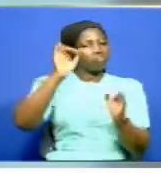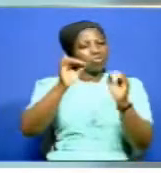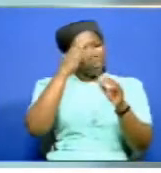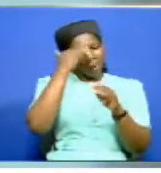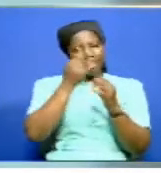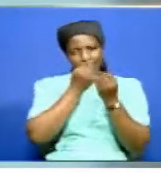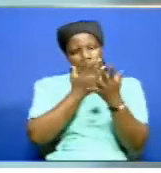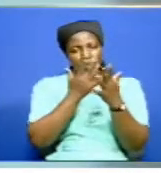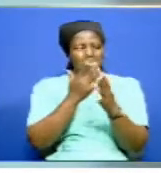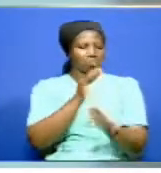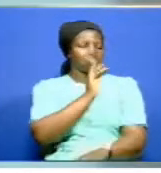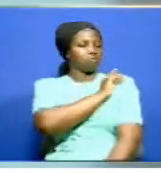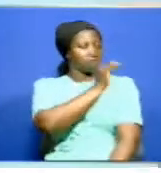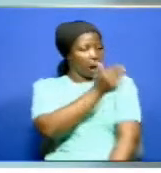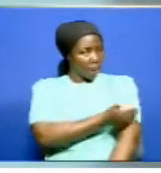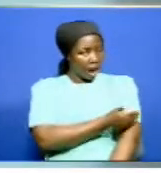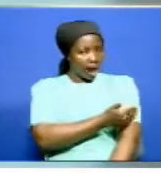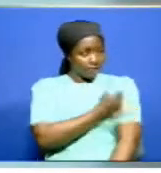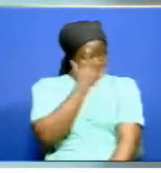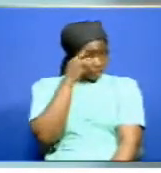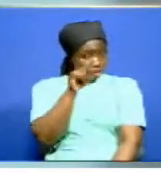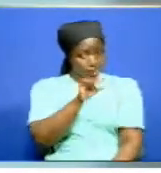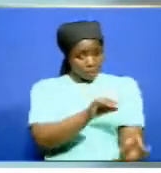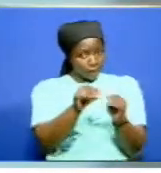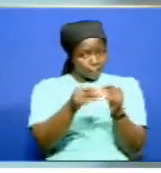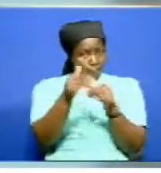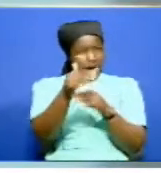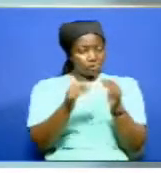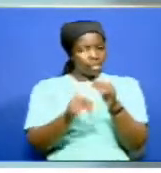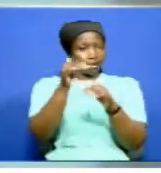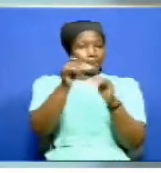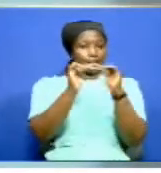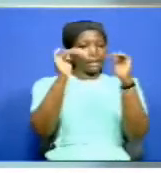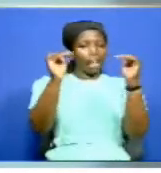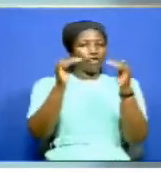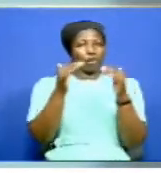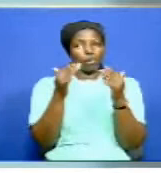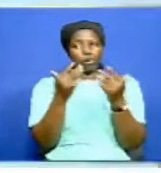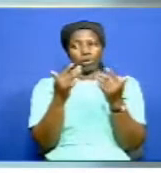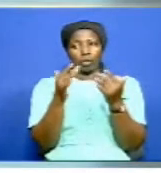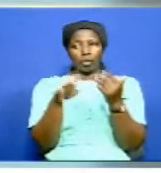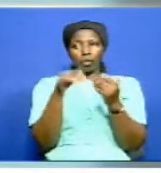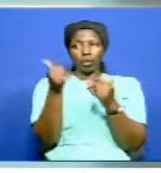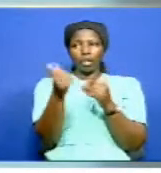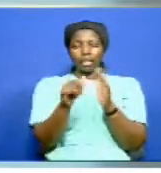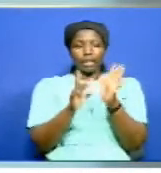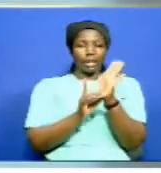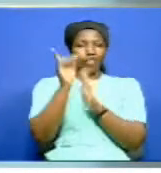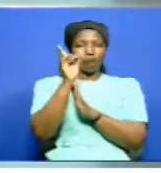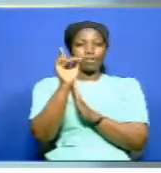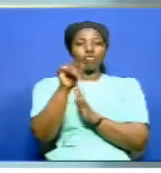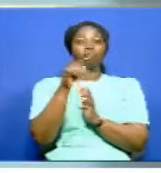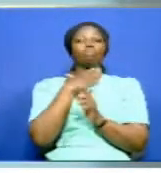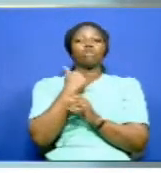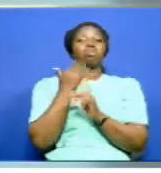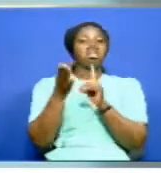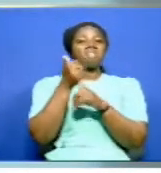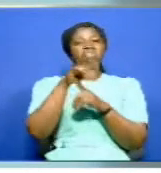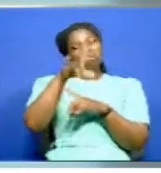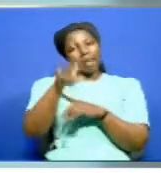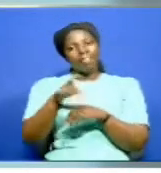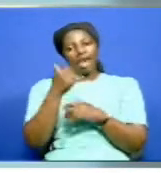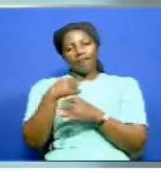is power. And for you to move forward to the next stage of whatever development, then you need that